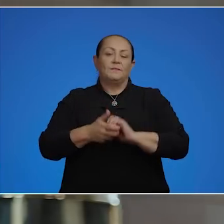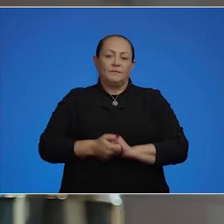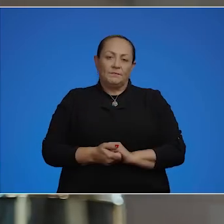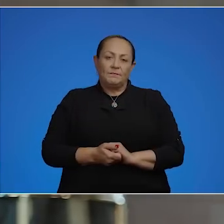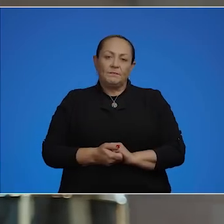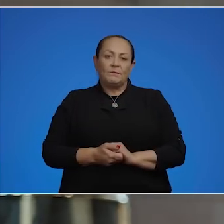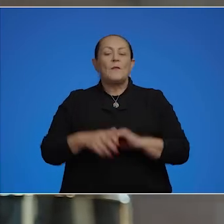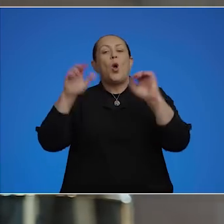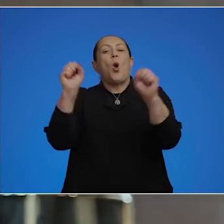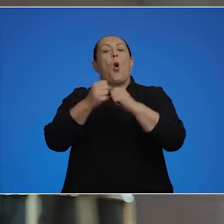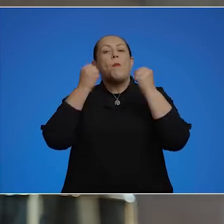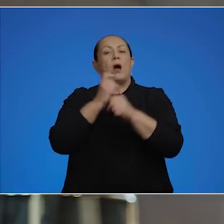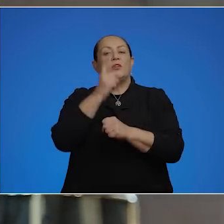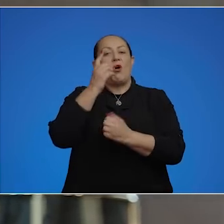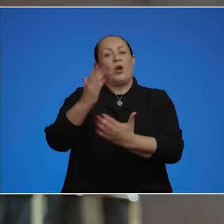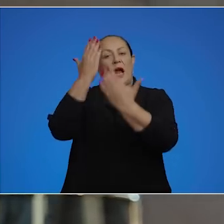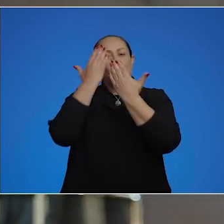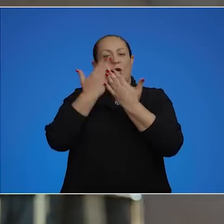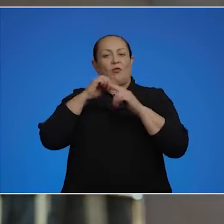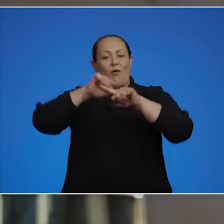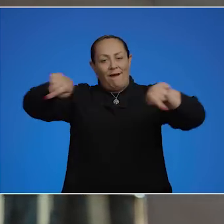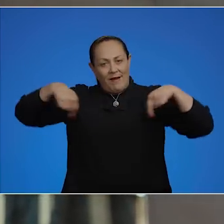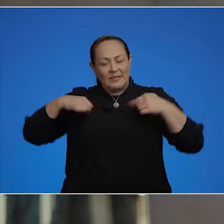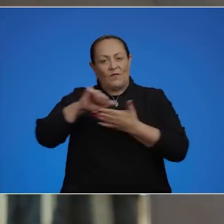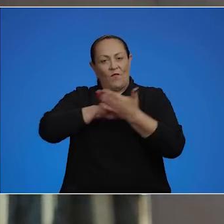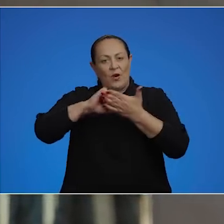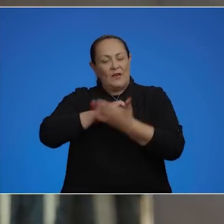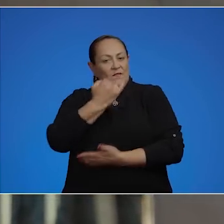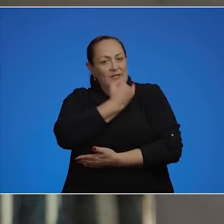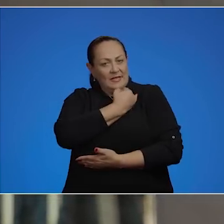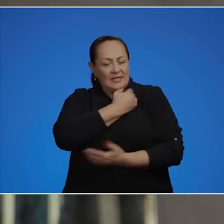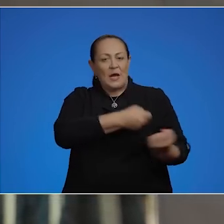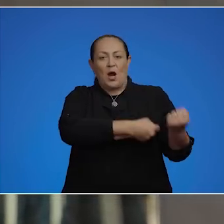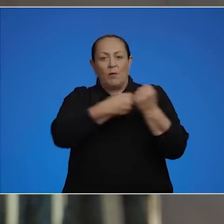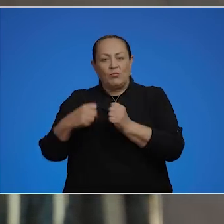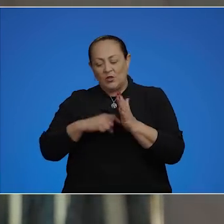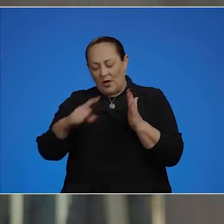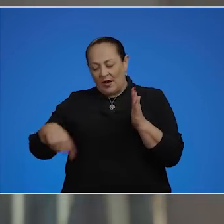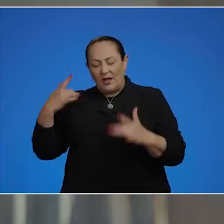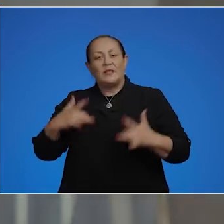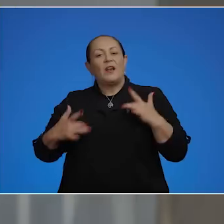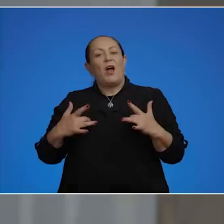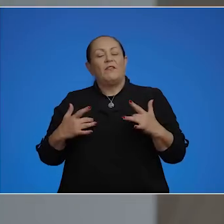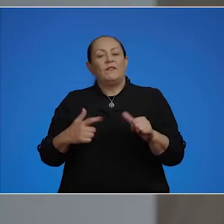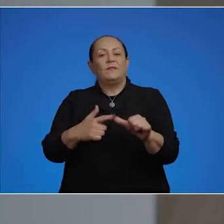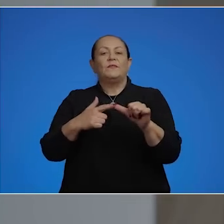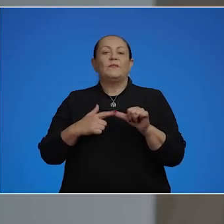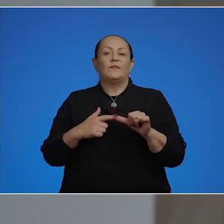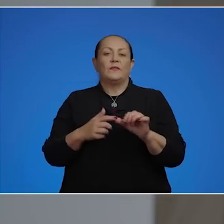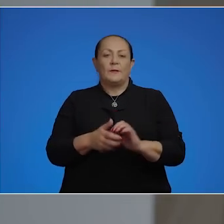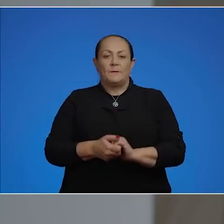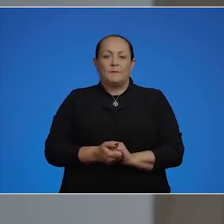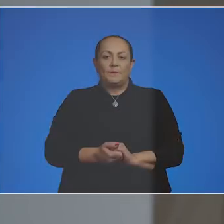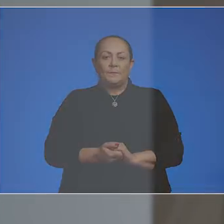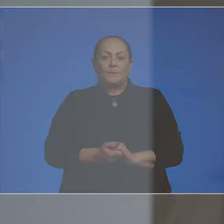God have mercy on us, forgive us our sins, and bring us to everlasting life. Amen. Glory